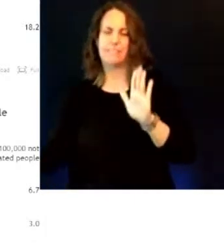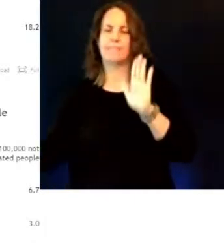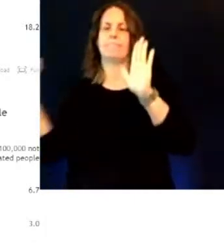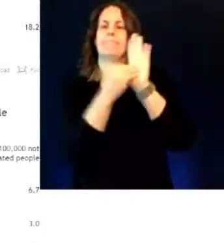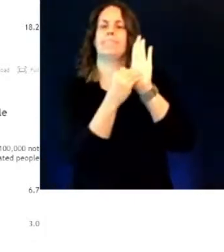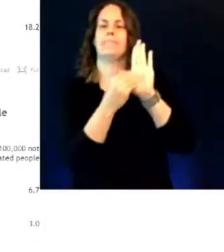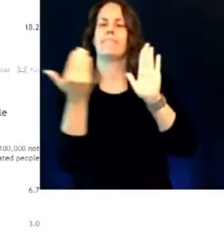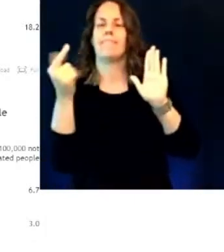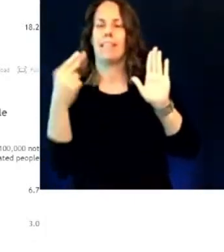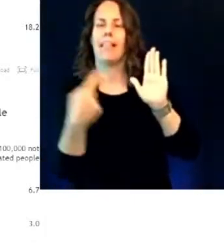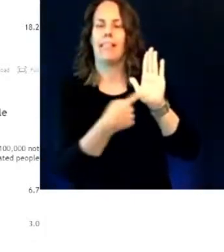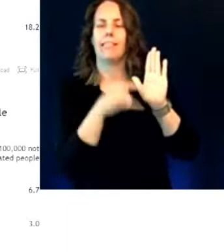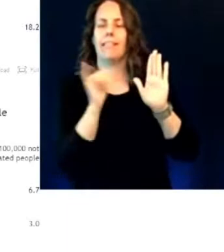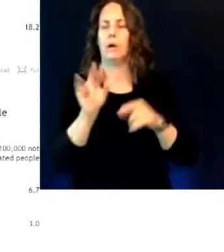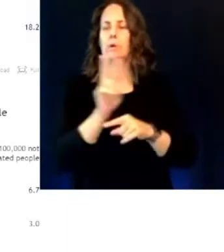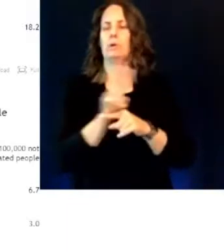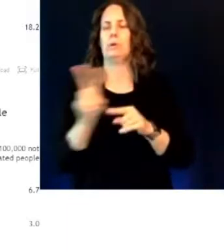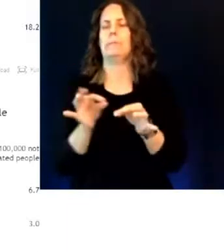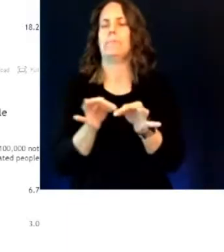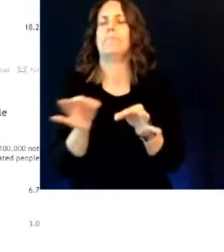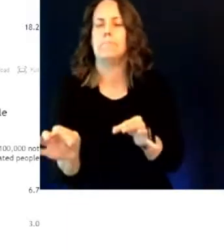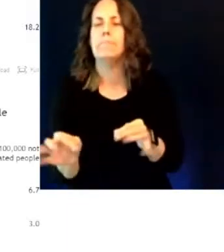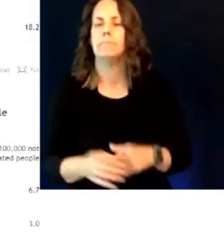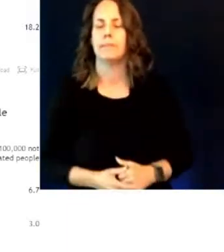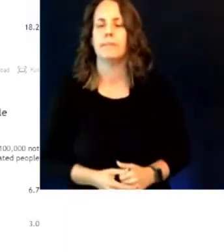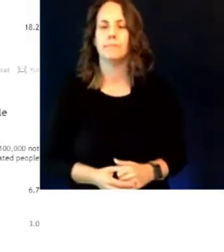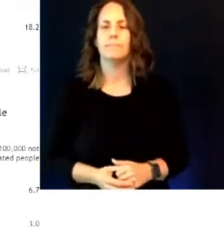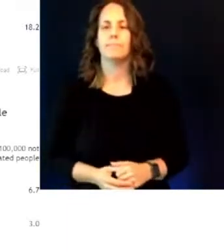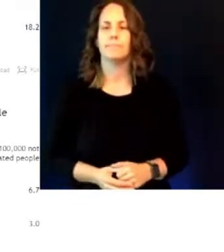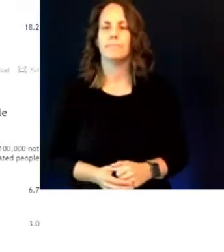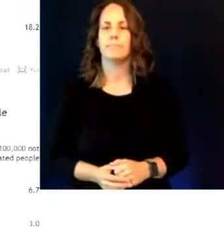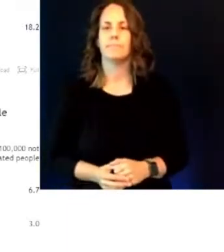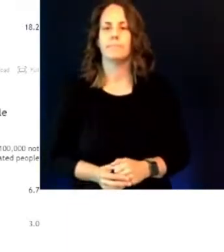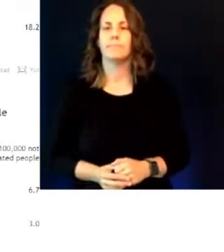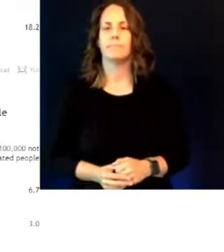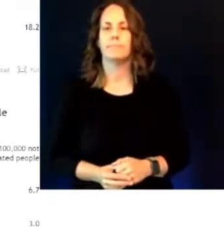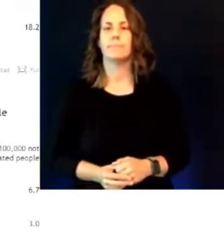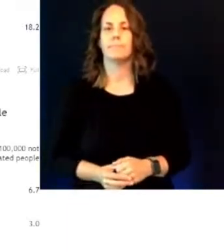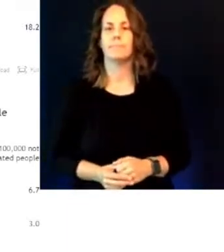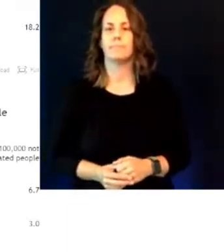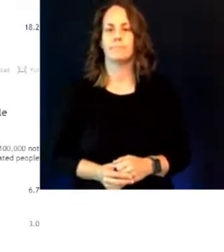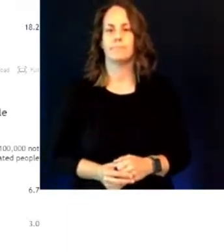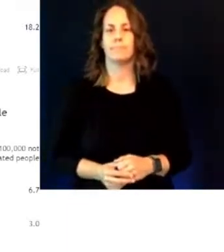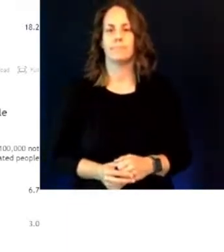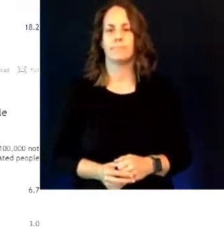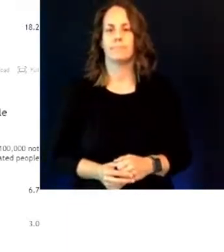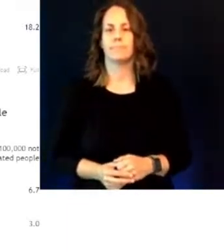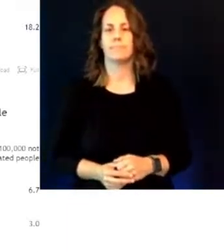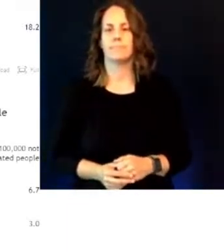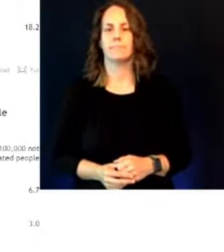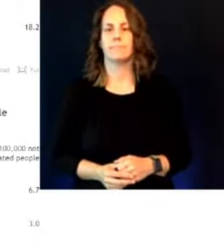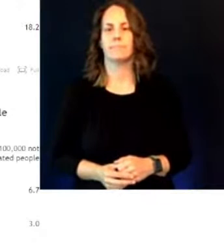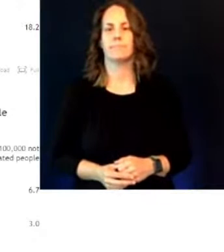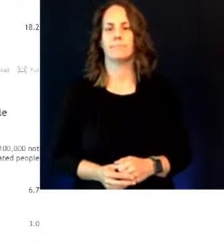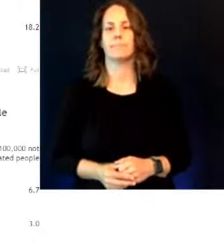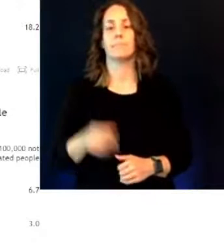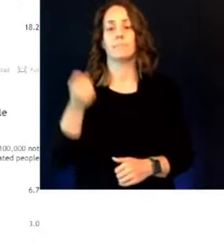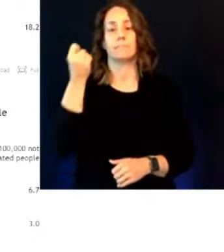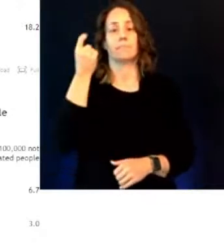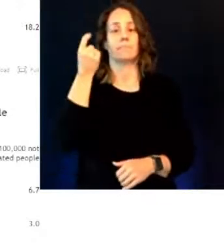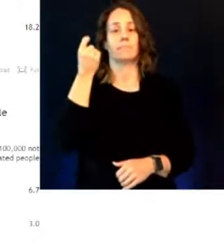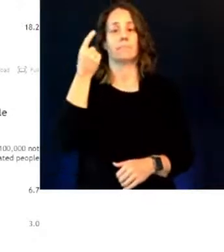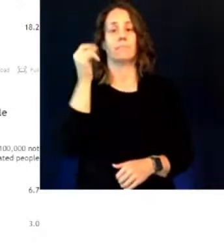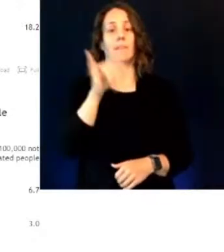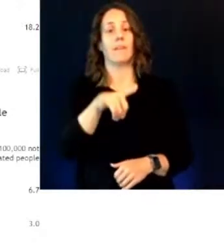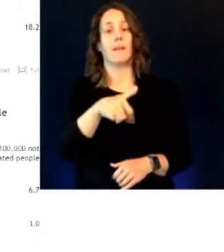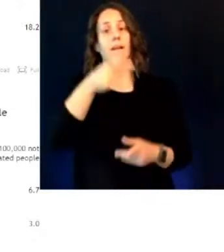is surveillance data. This is not data on vaccine efficacy. There are very specific kinds of data that CDC and other